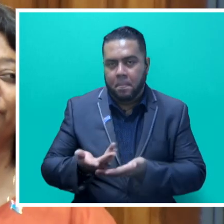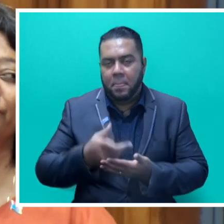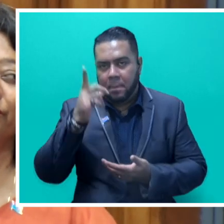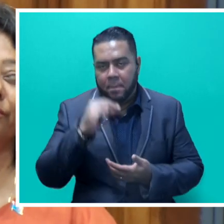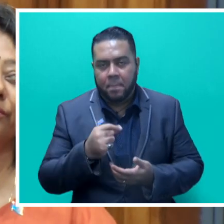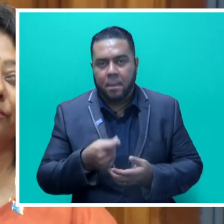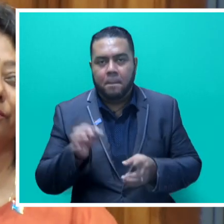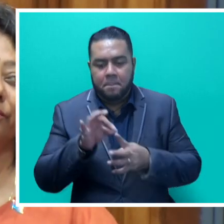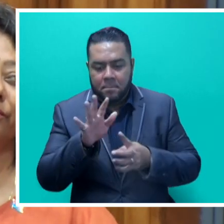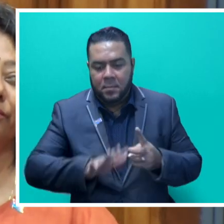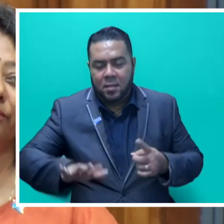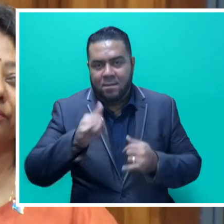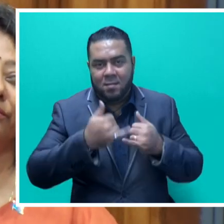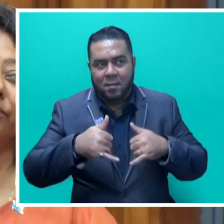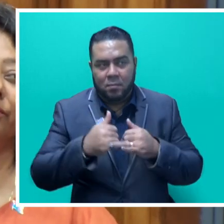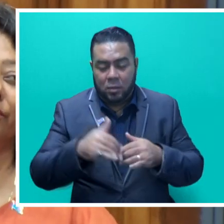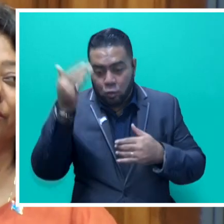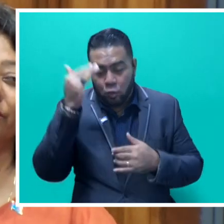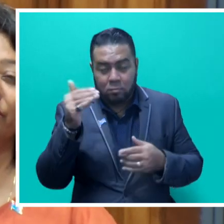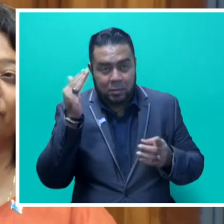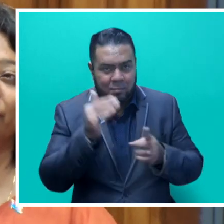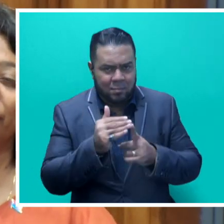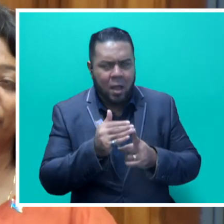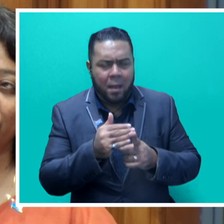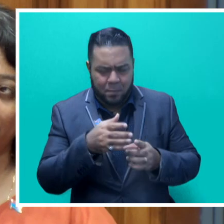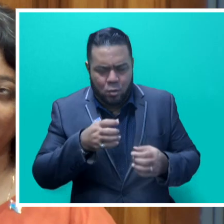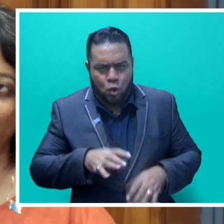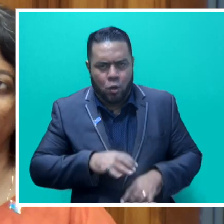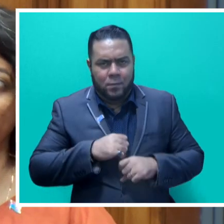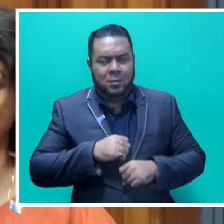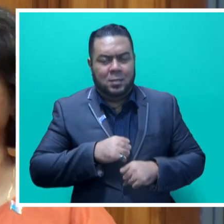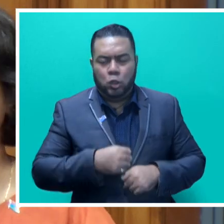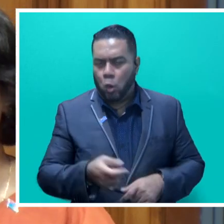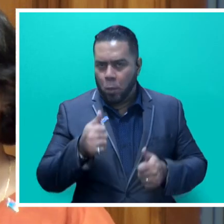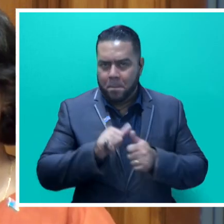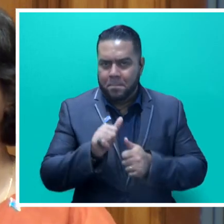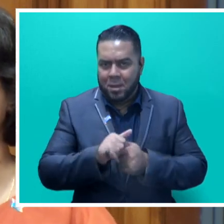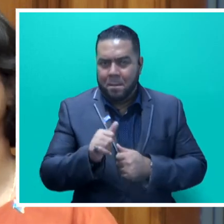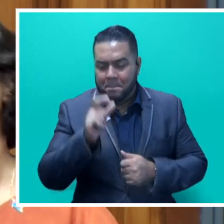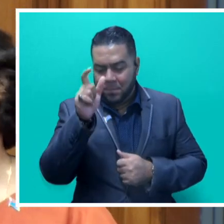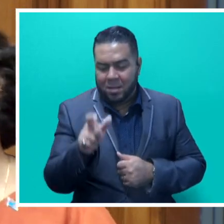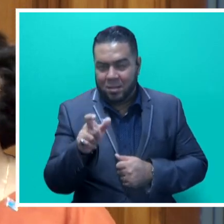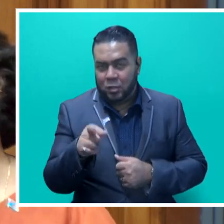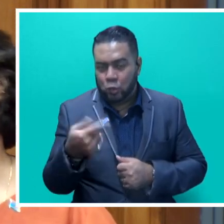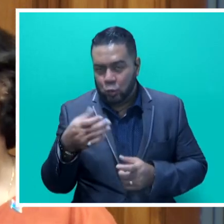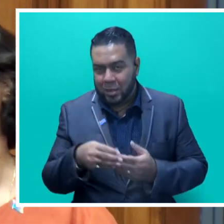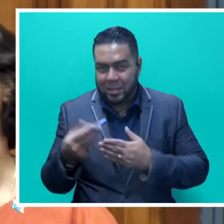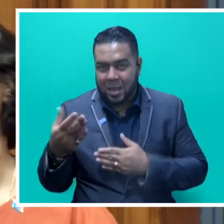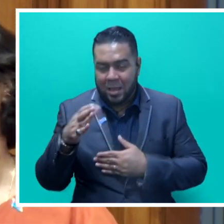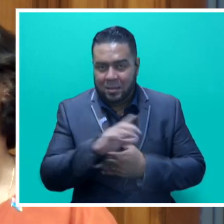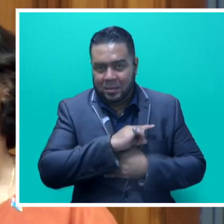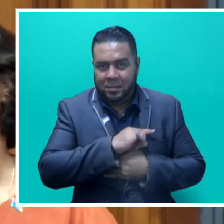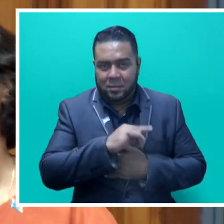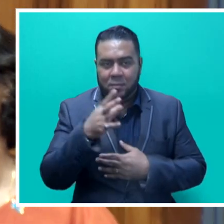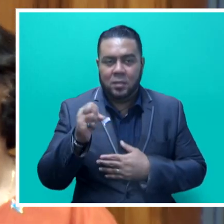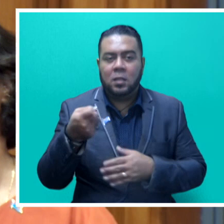the short time I have worked directly under his guidance, I am confident that there is no better person to lead us in this daunting yet